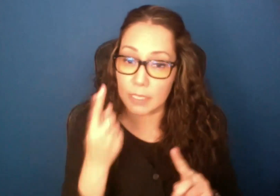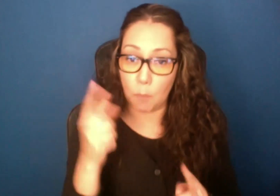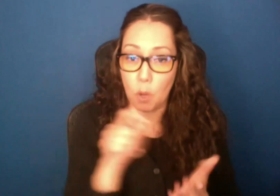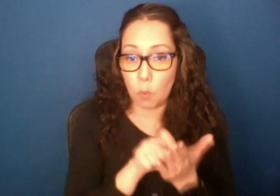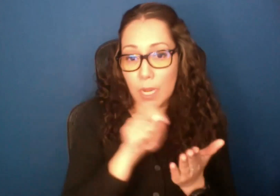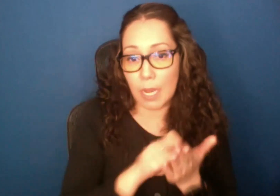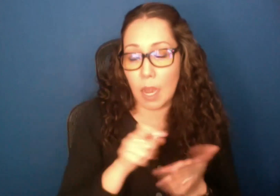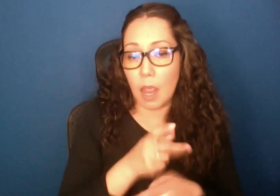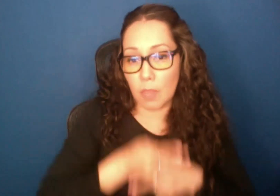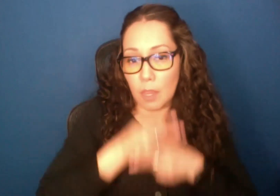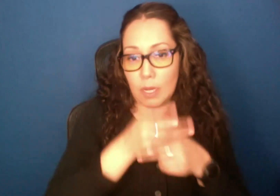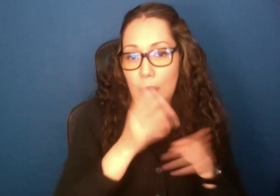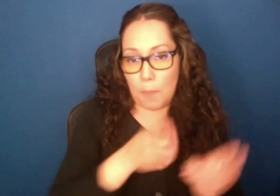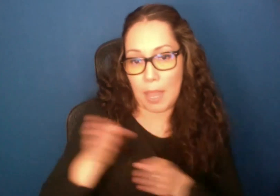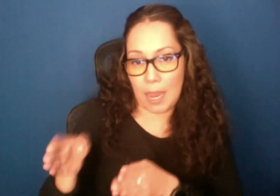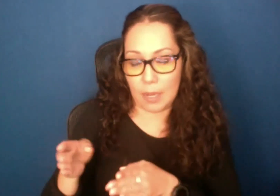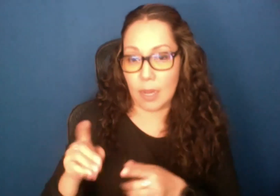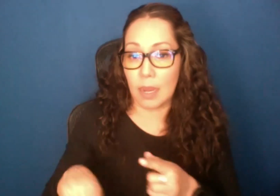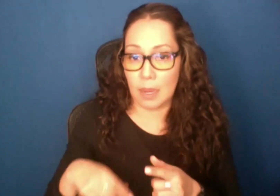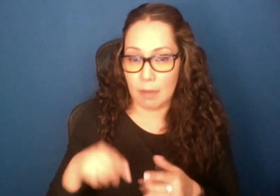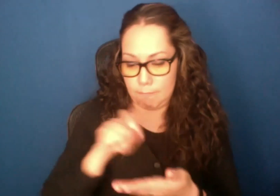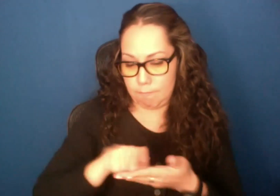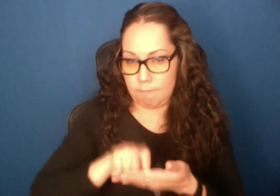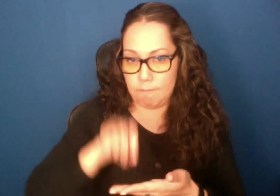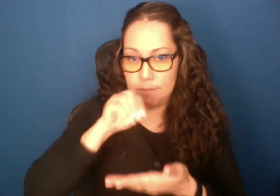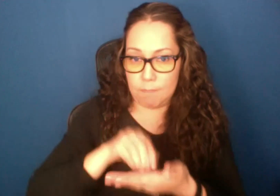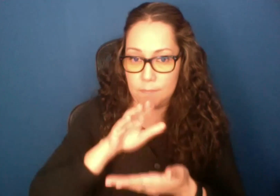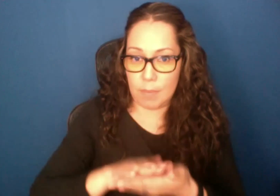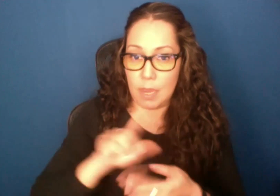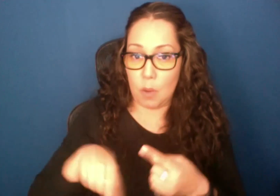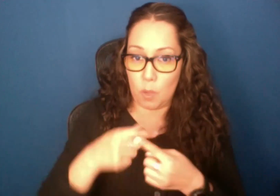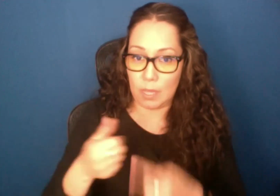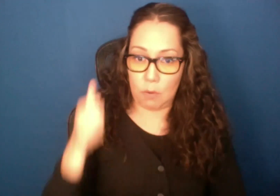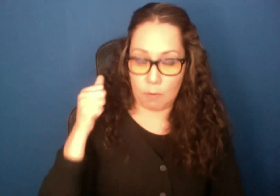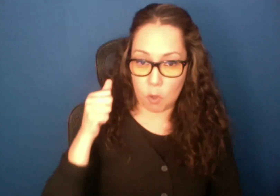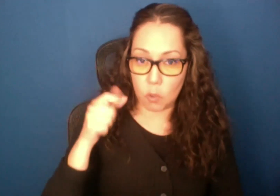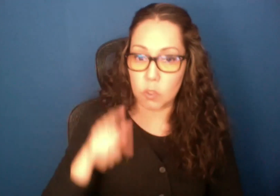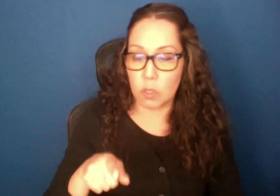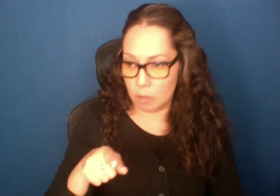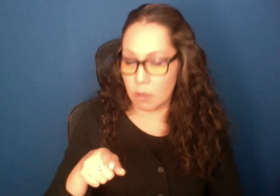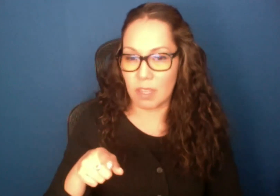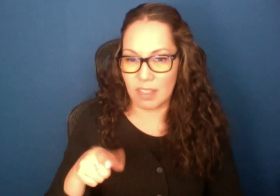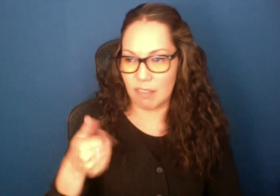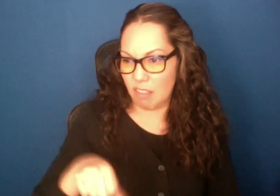and when they refused it, they were ordered by the ombudsman to follow the care plan.